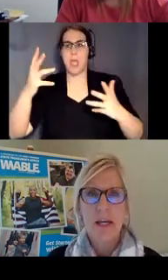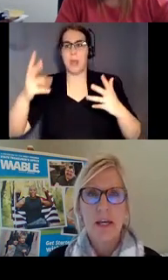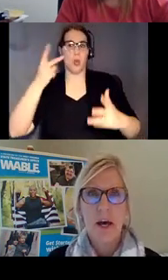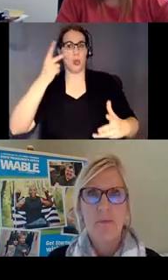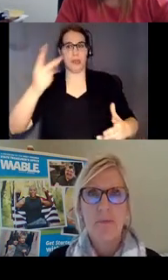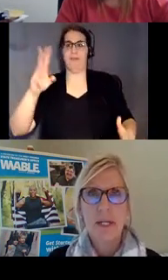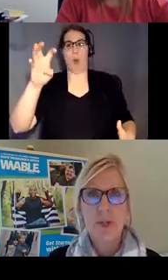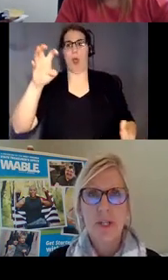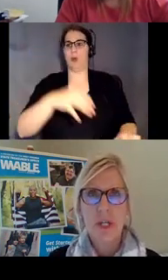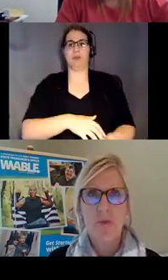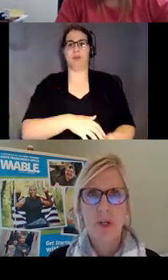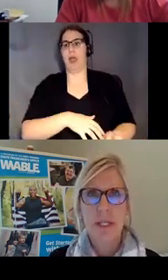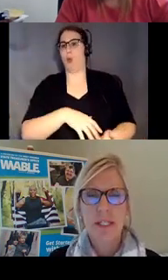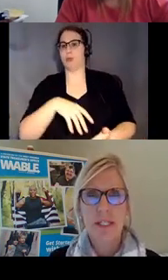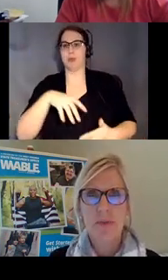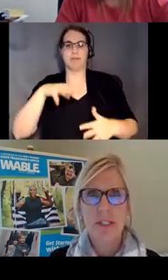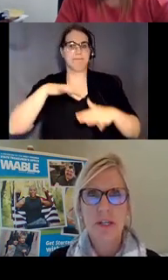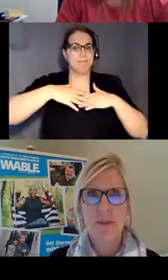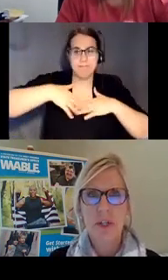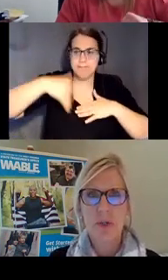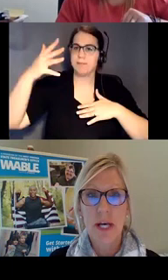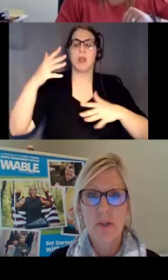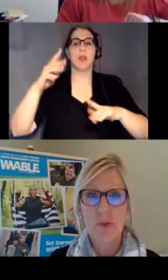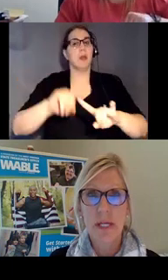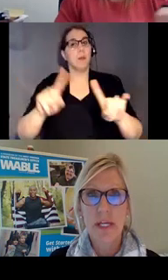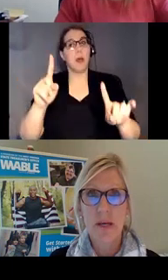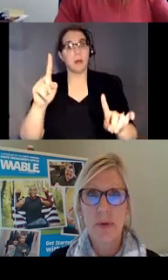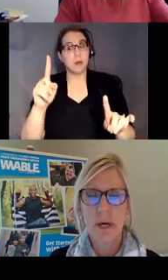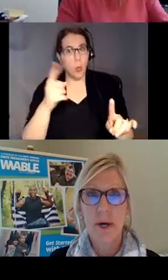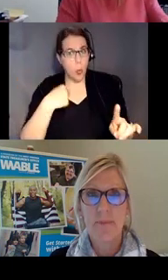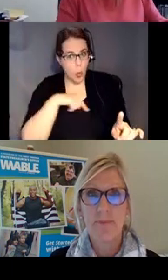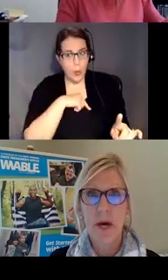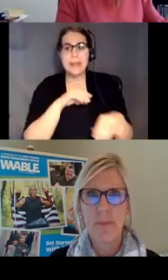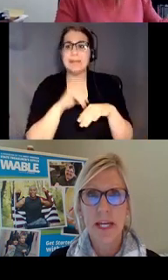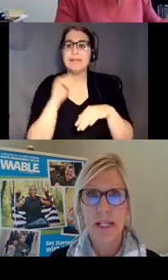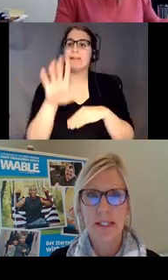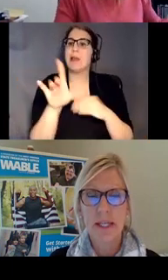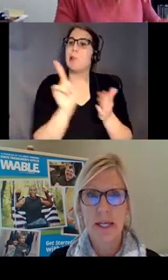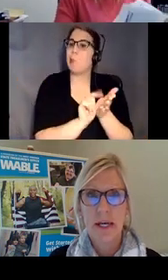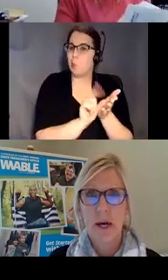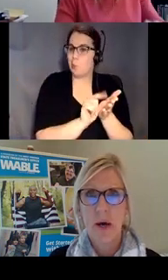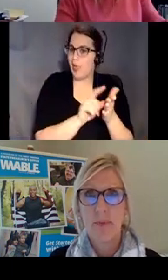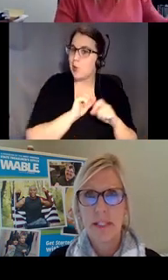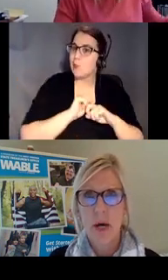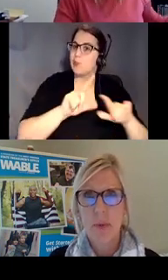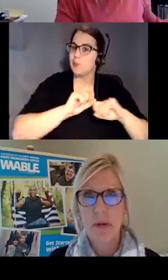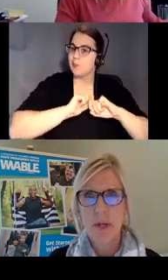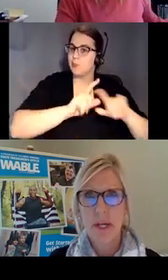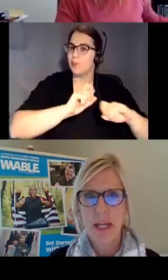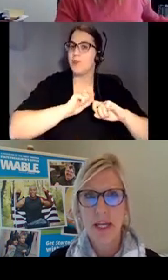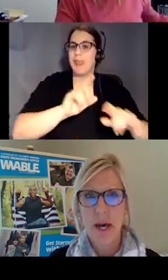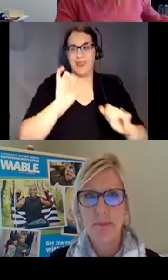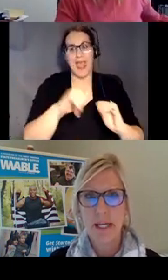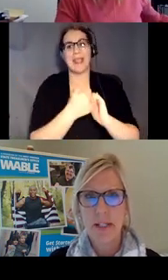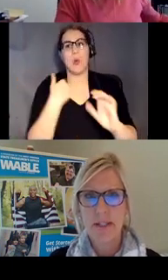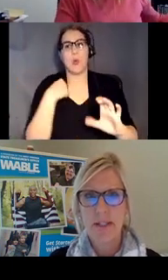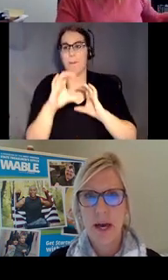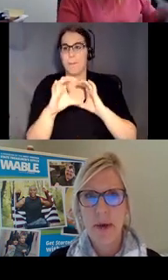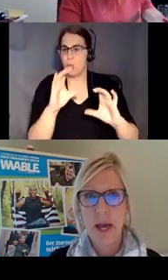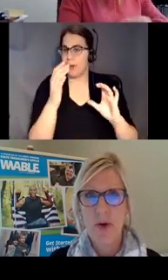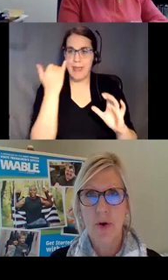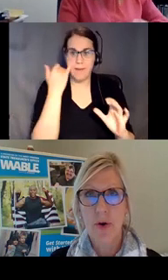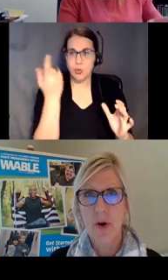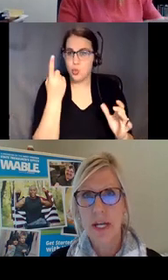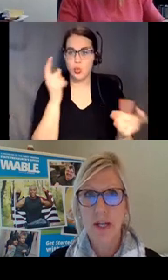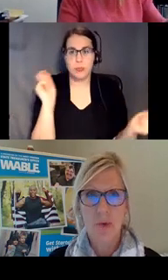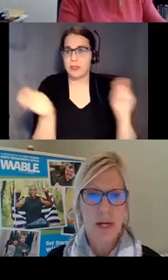yeah, be sure that you're requesting to receive the newsletters. We keep updates. That's how we communicate any updates that